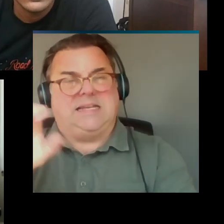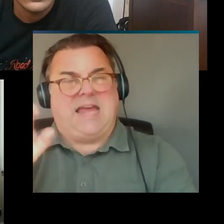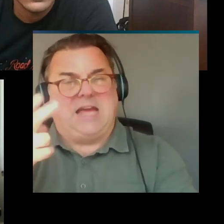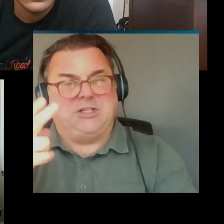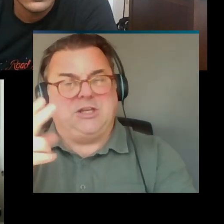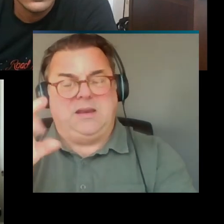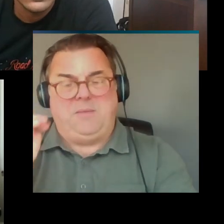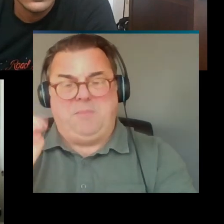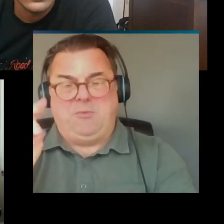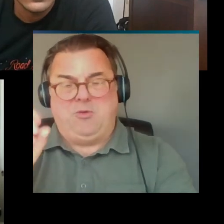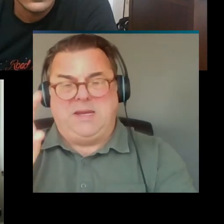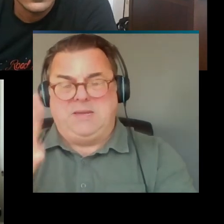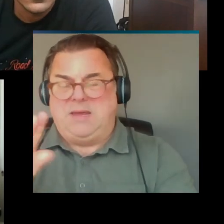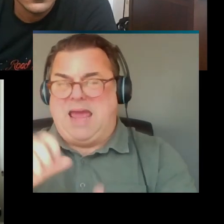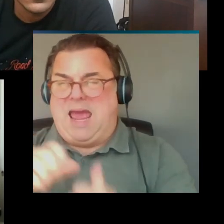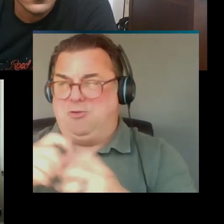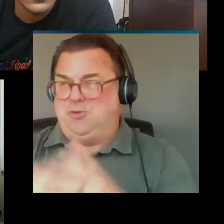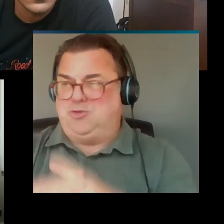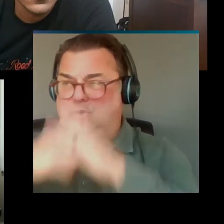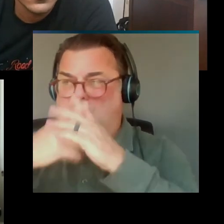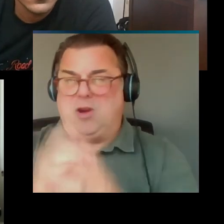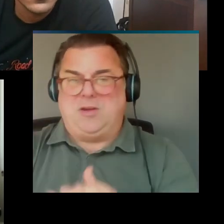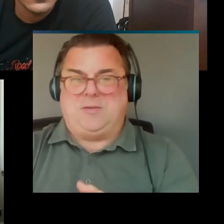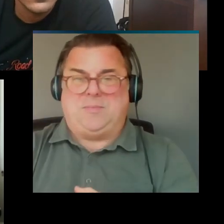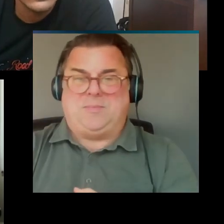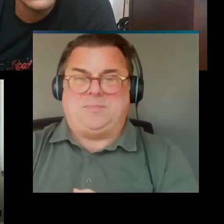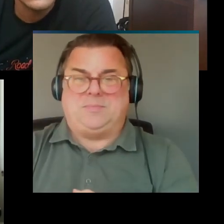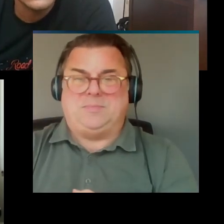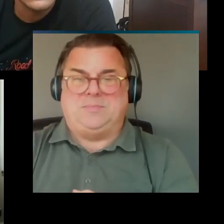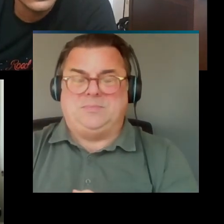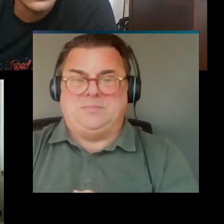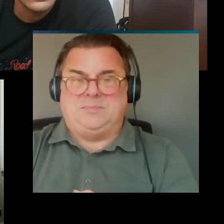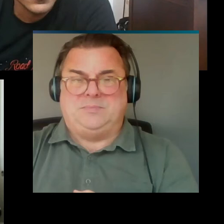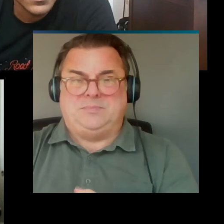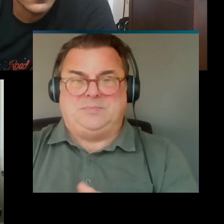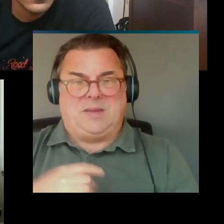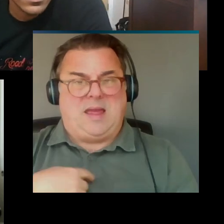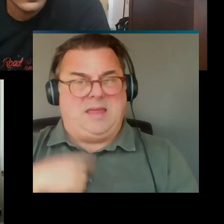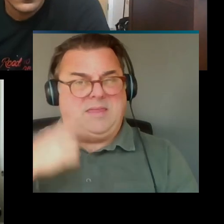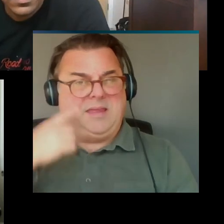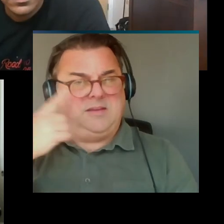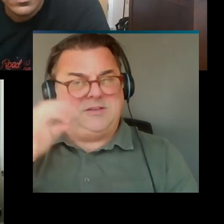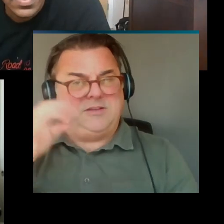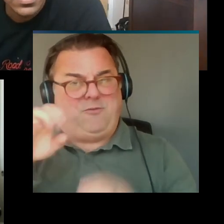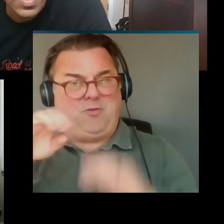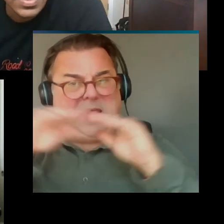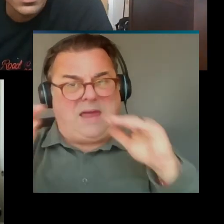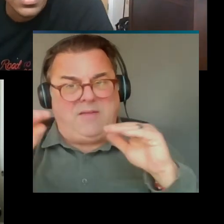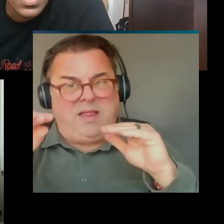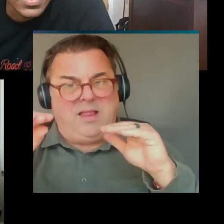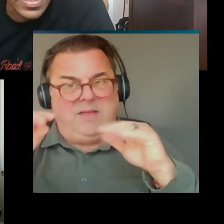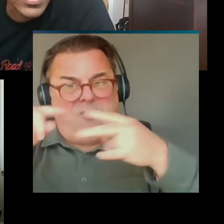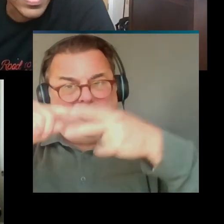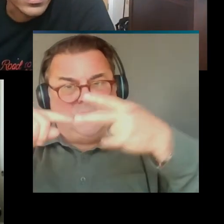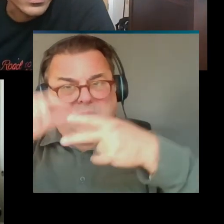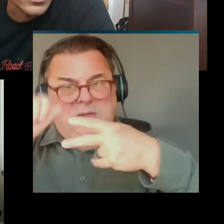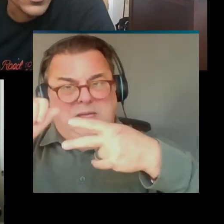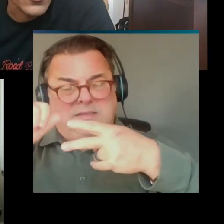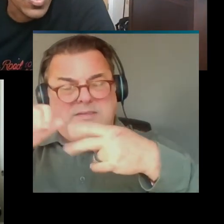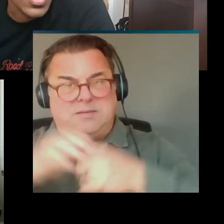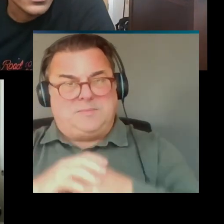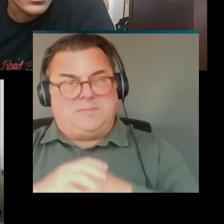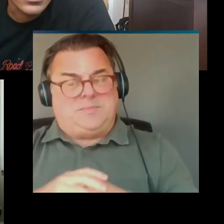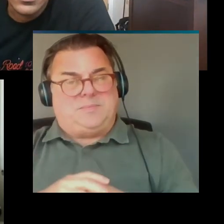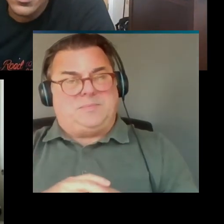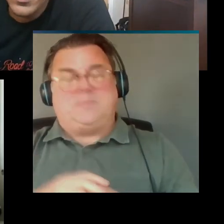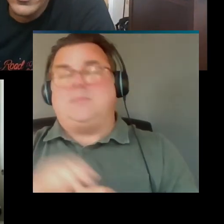it might have been something they've been waiting for. I believe there's a free tier with ElastiCache and MemoryDB available. That